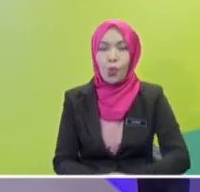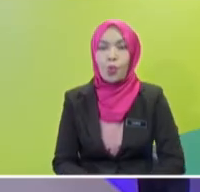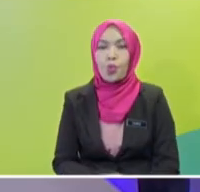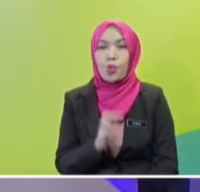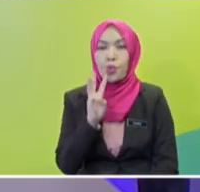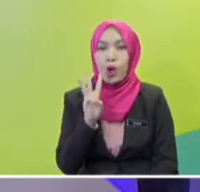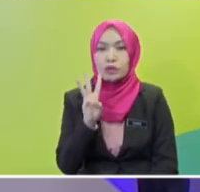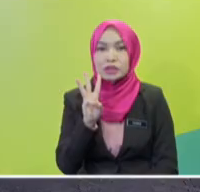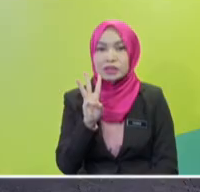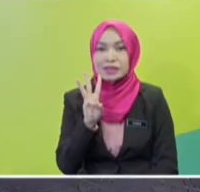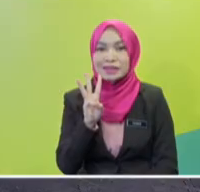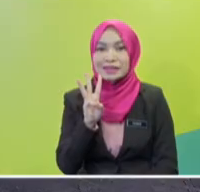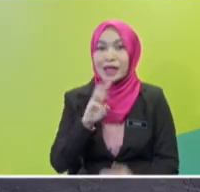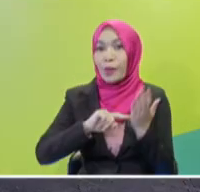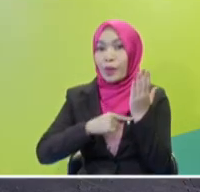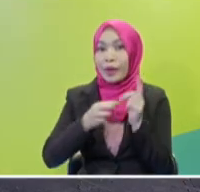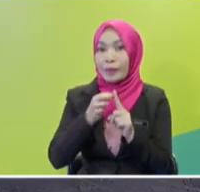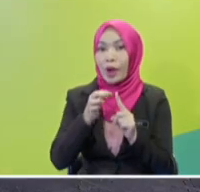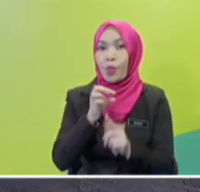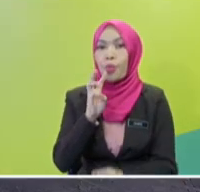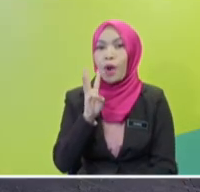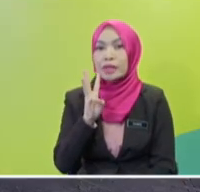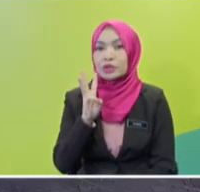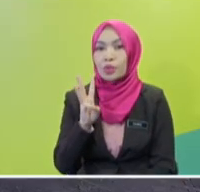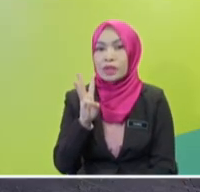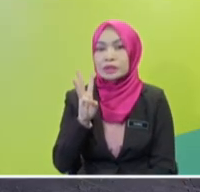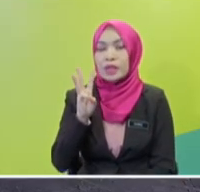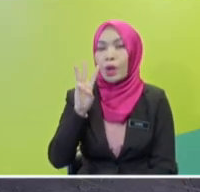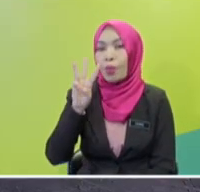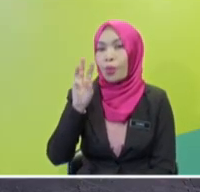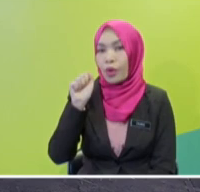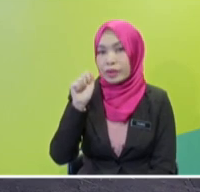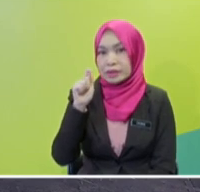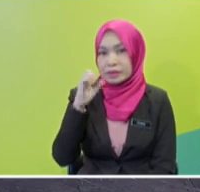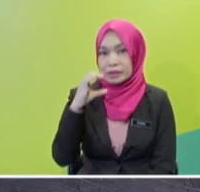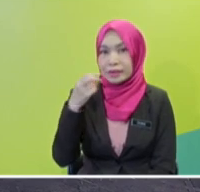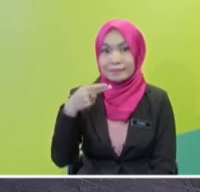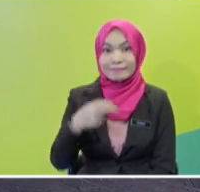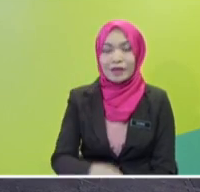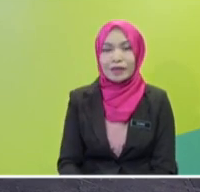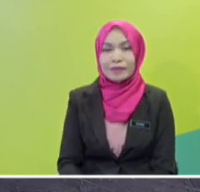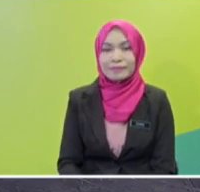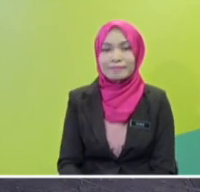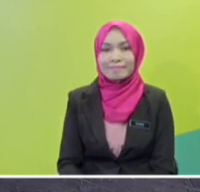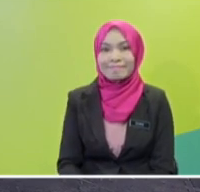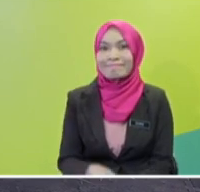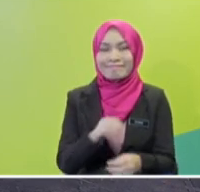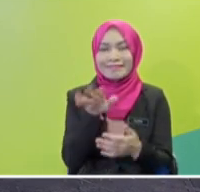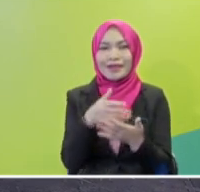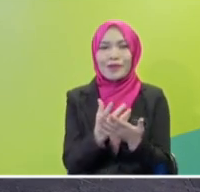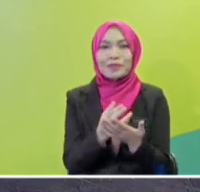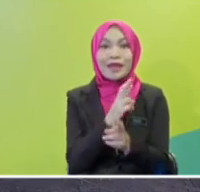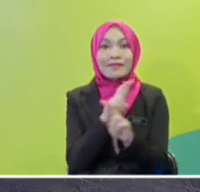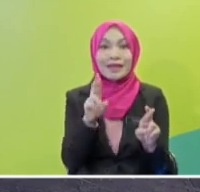Watch. Watch. Okay, so are you ready to play the game? All right, shall we